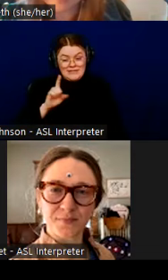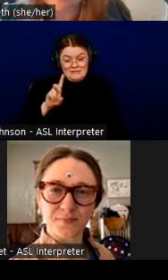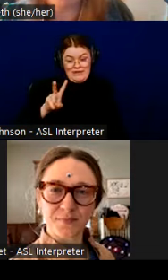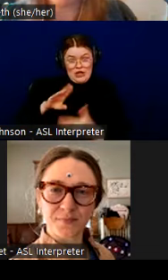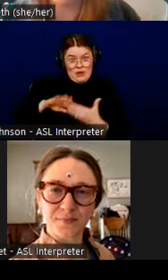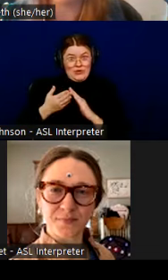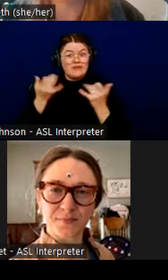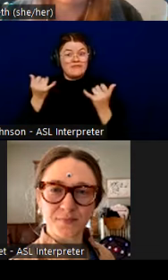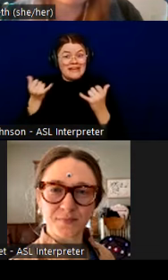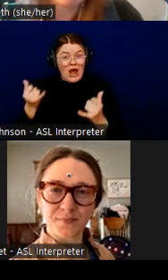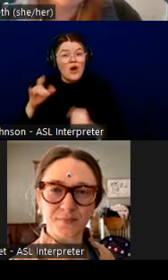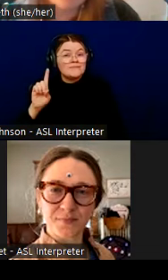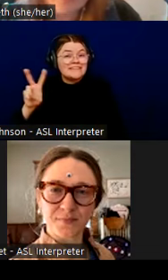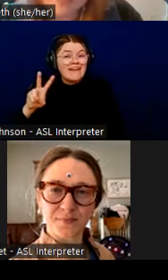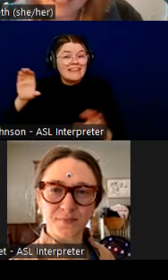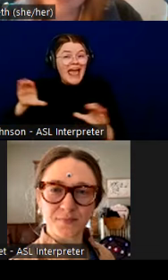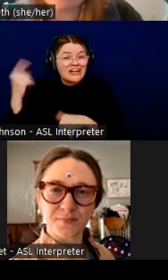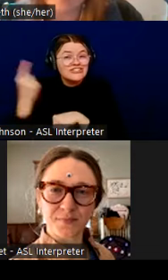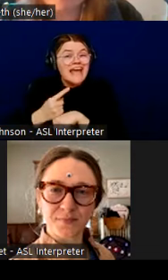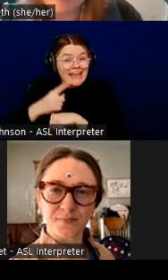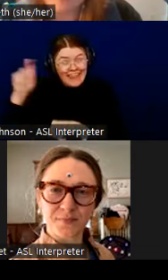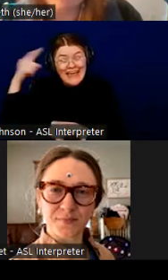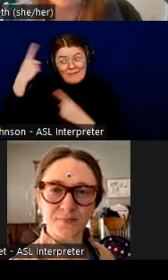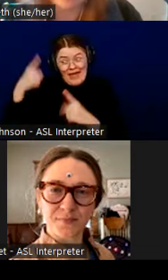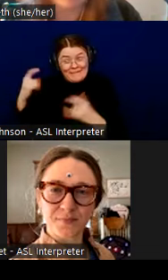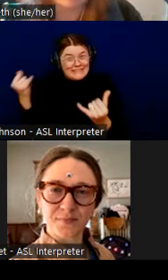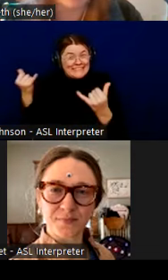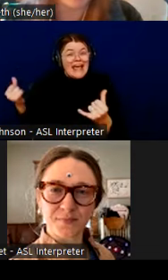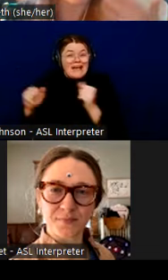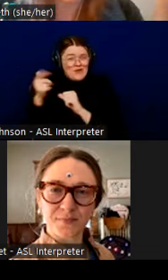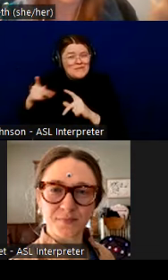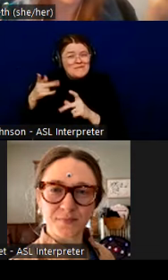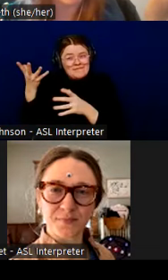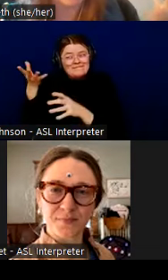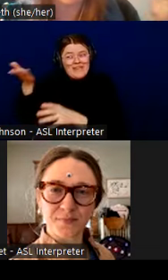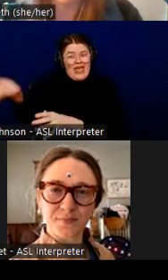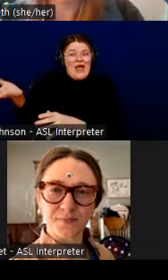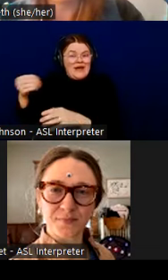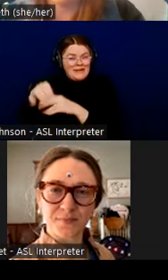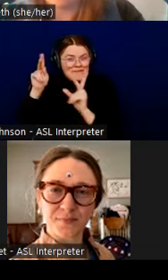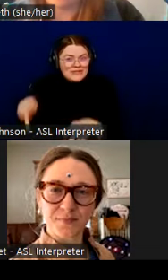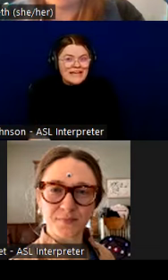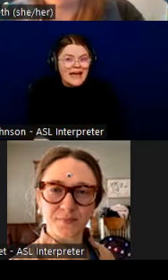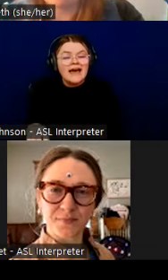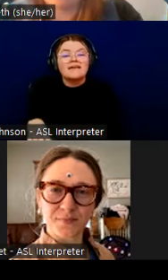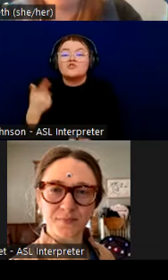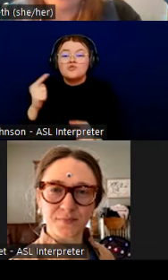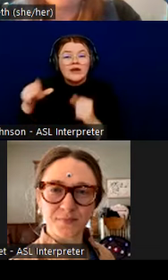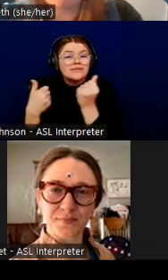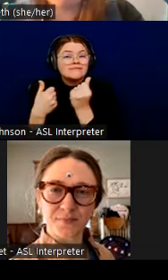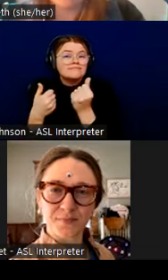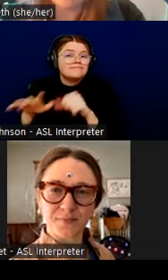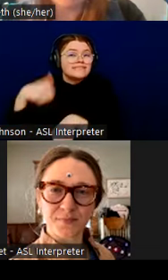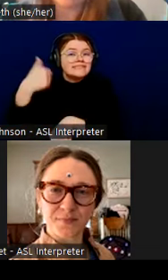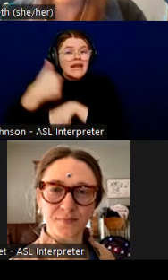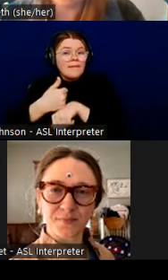days at the Capitol. Work with your state coalition to advocate for laws like that one in New York. And